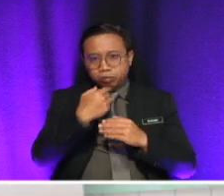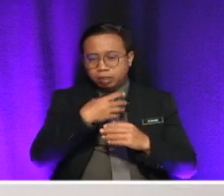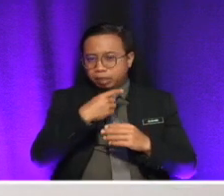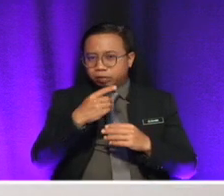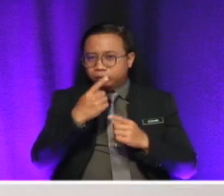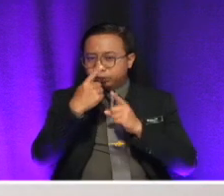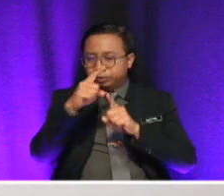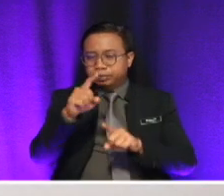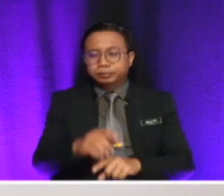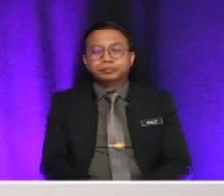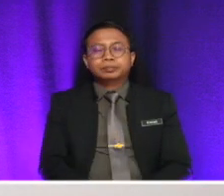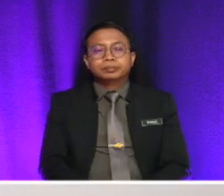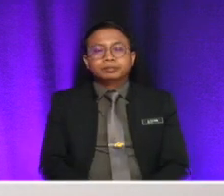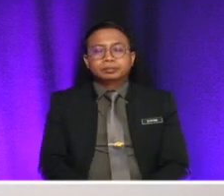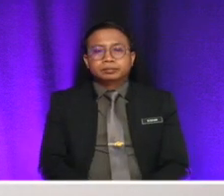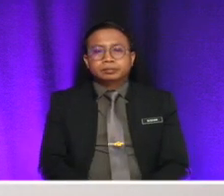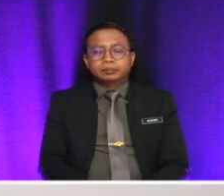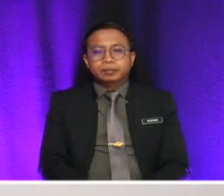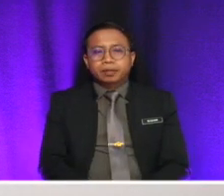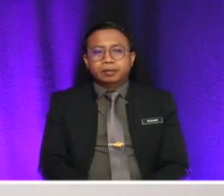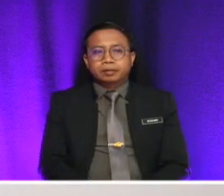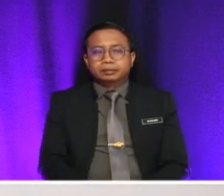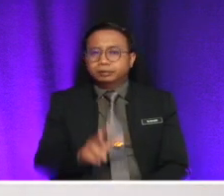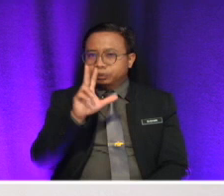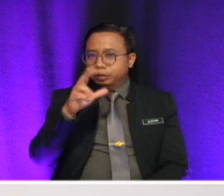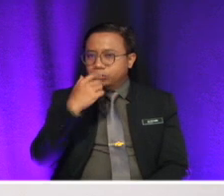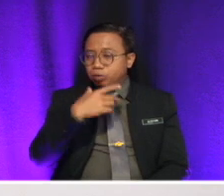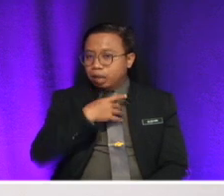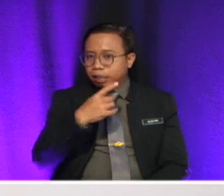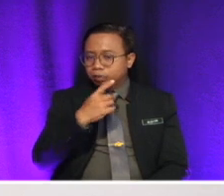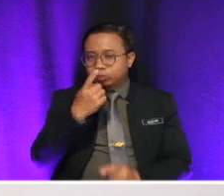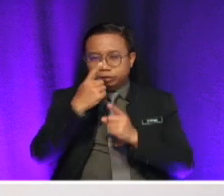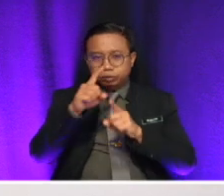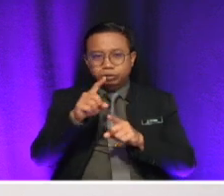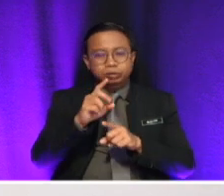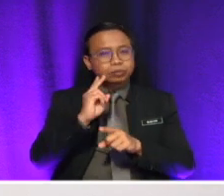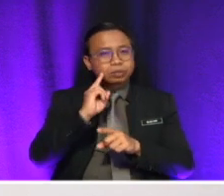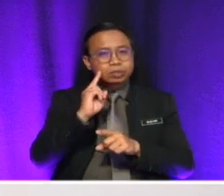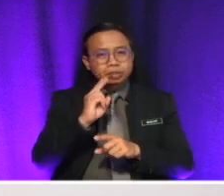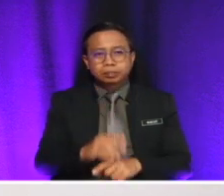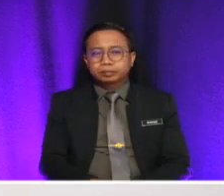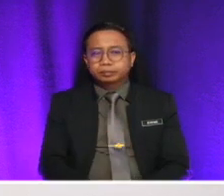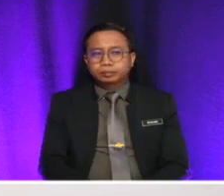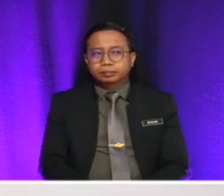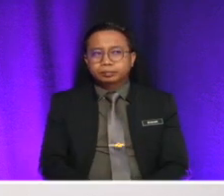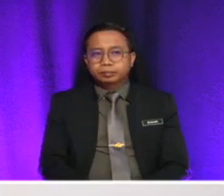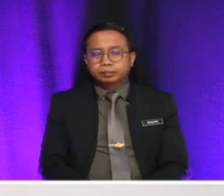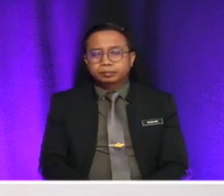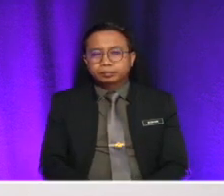the next one? Paragraph question number 3. Okay, who would like to answer? Washini. Yes, Was Washini. fast.